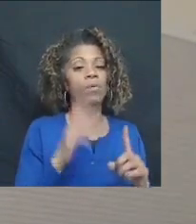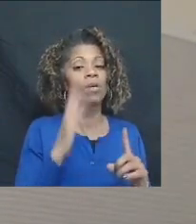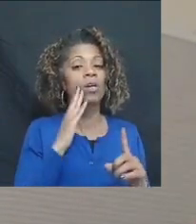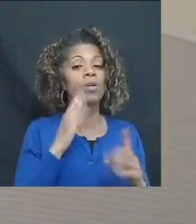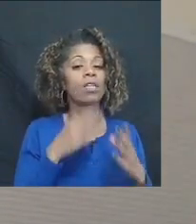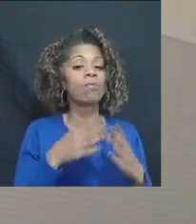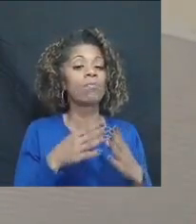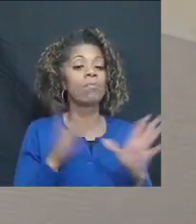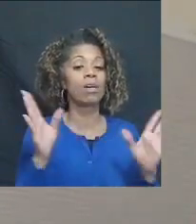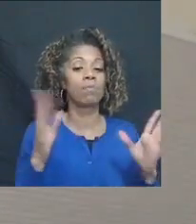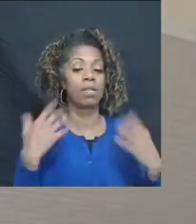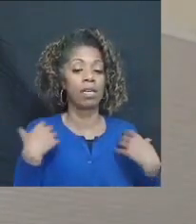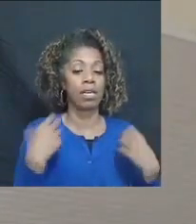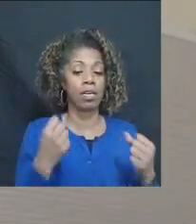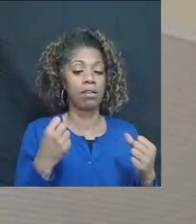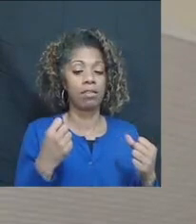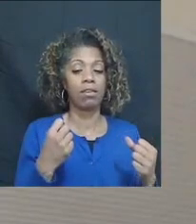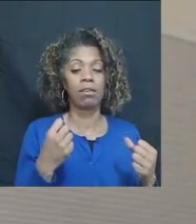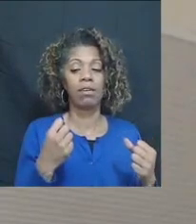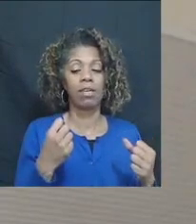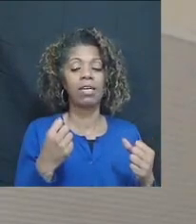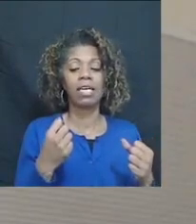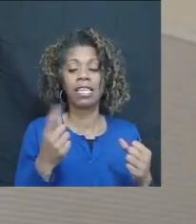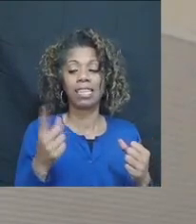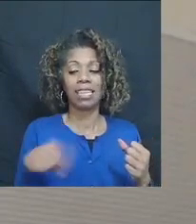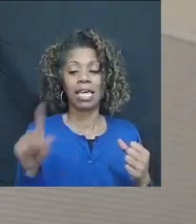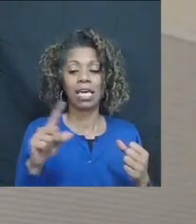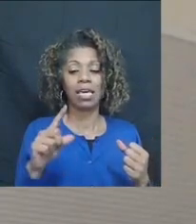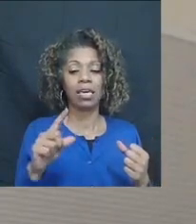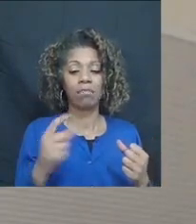heat, but this is something different, isn't it? This is very